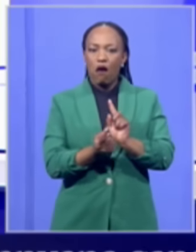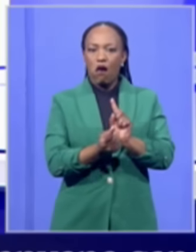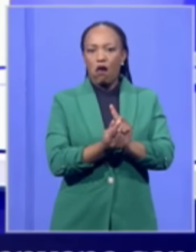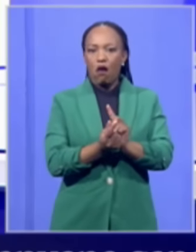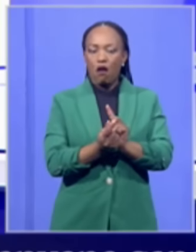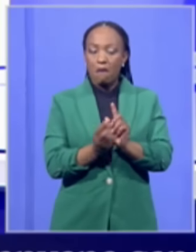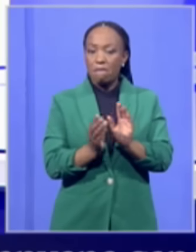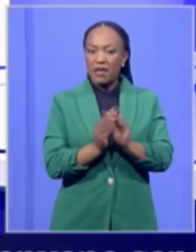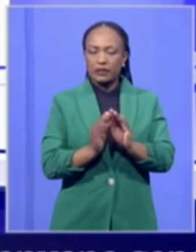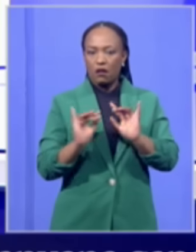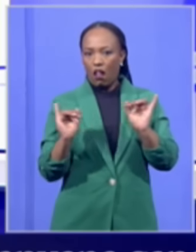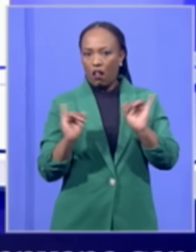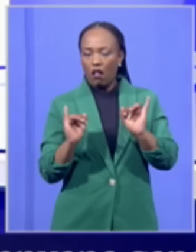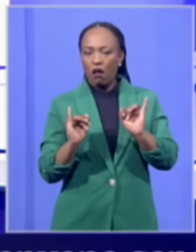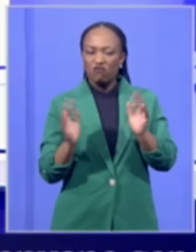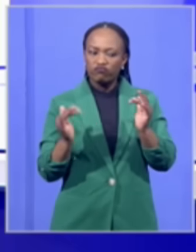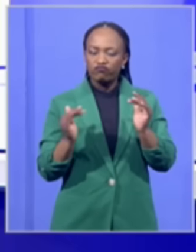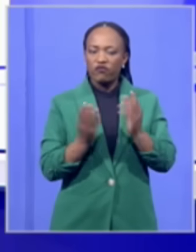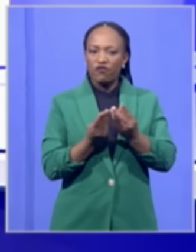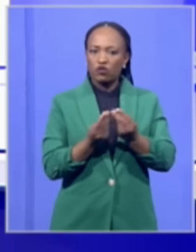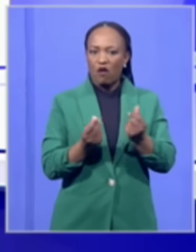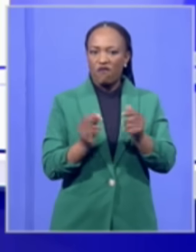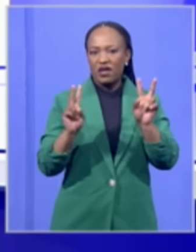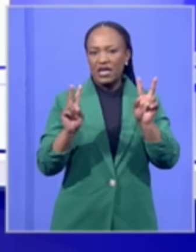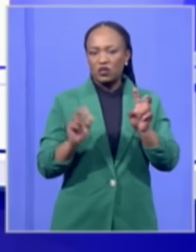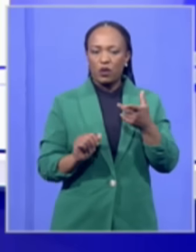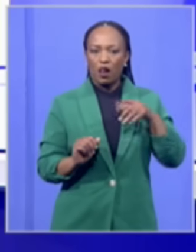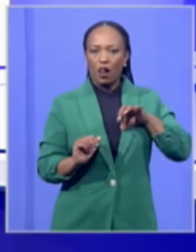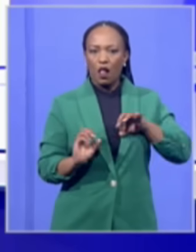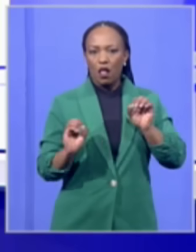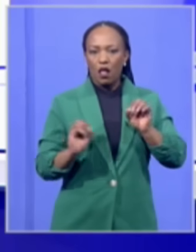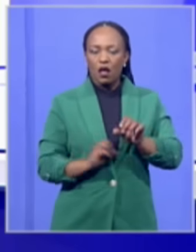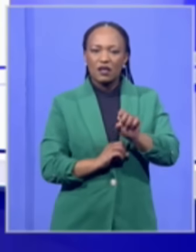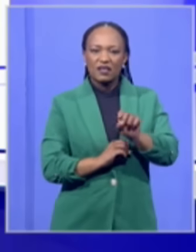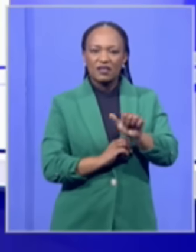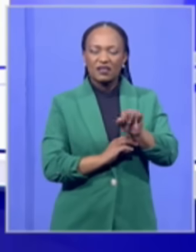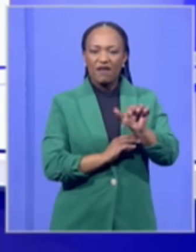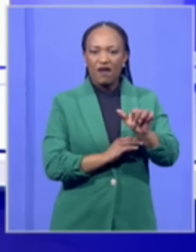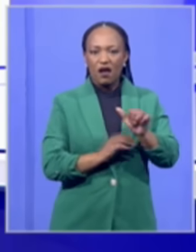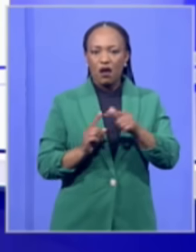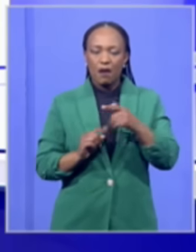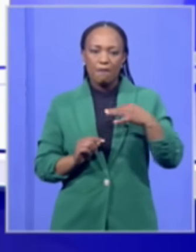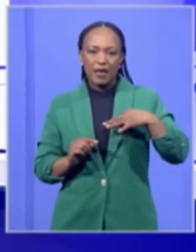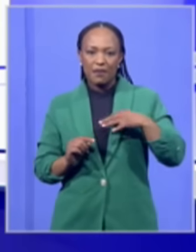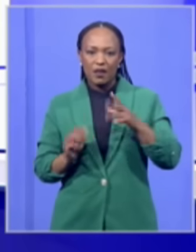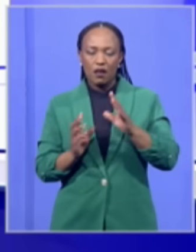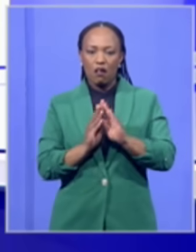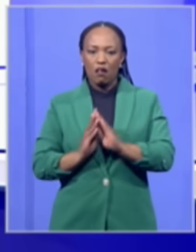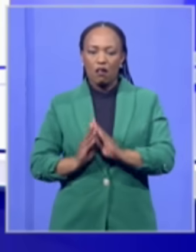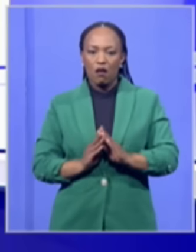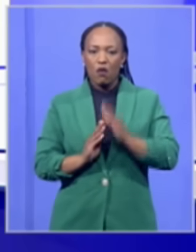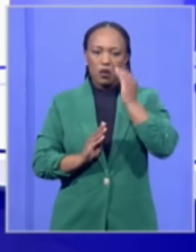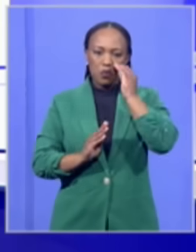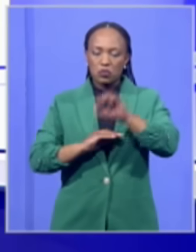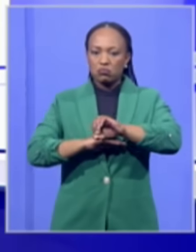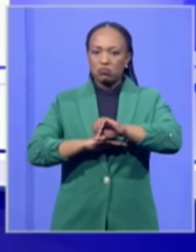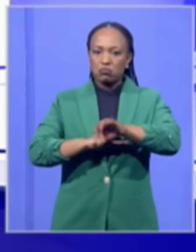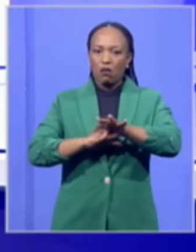rarolla tlhotlho ye, banyana le mokgatlo wa kgwele ya maoto wa Afrika Borwa SAFA ba buile ditabeng ka mabaka ao a sa dišego di